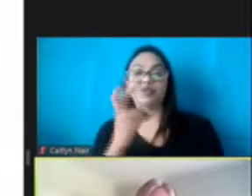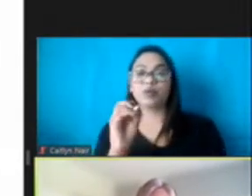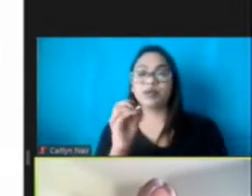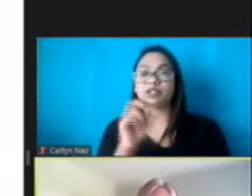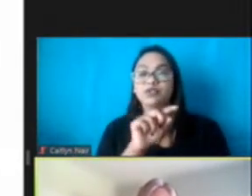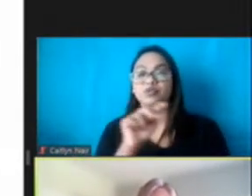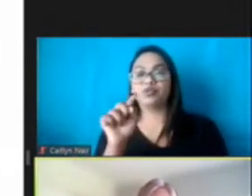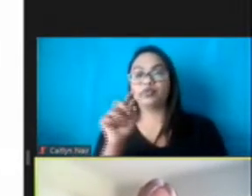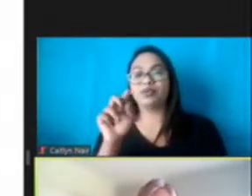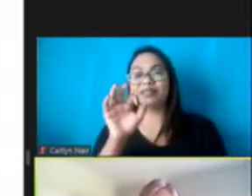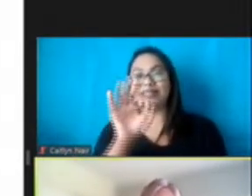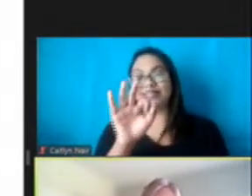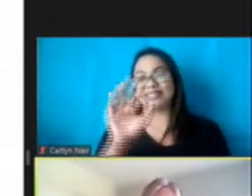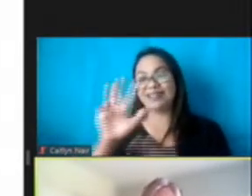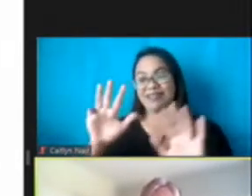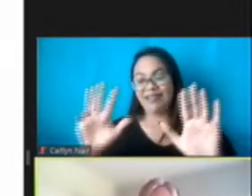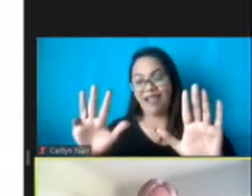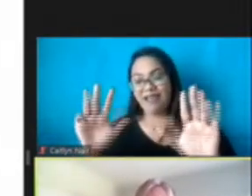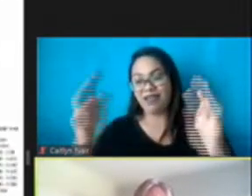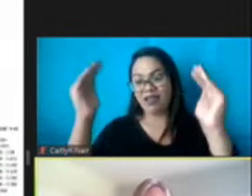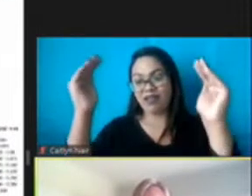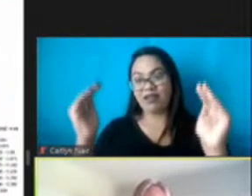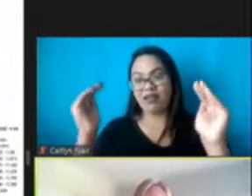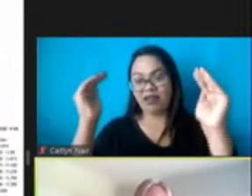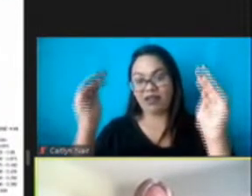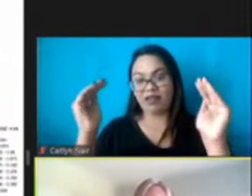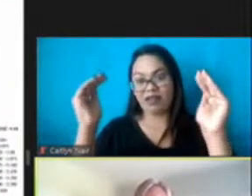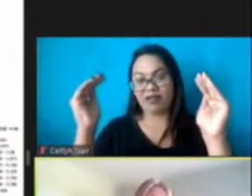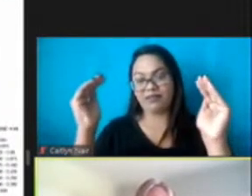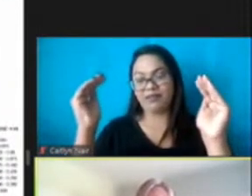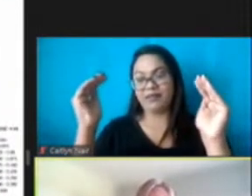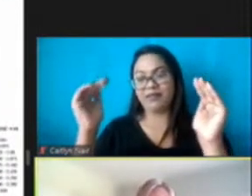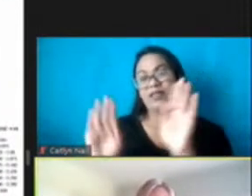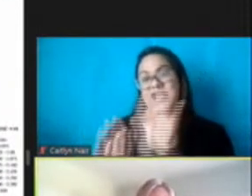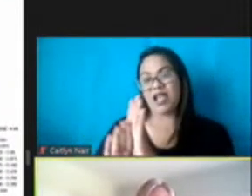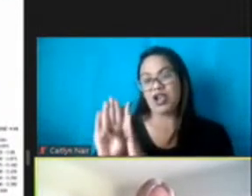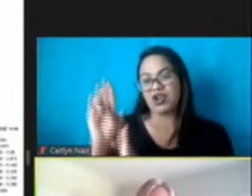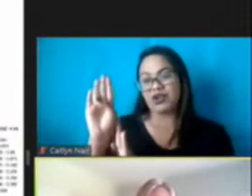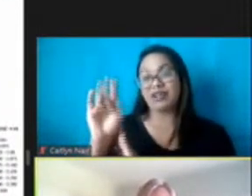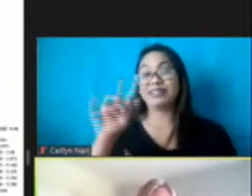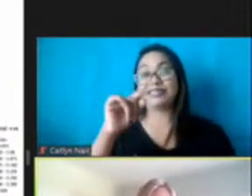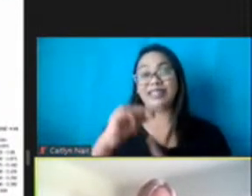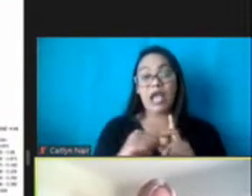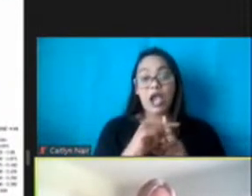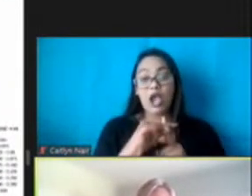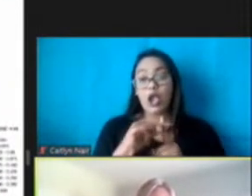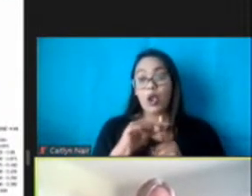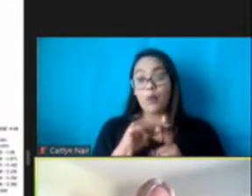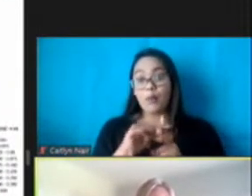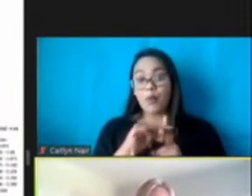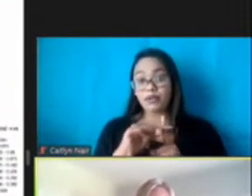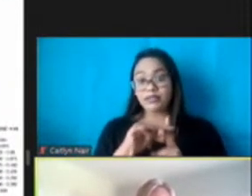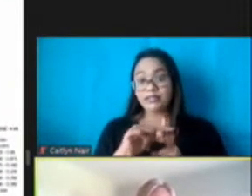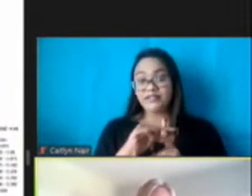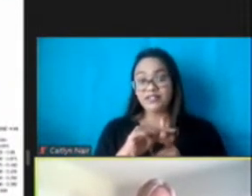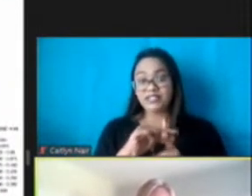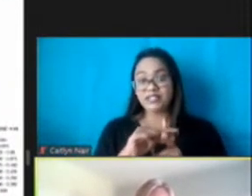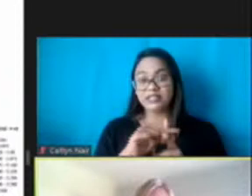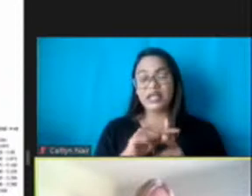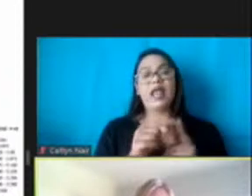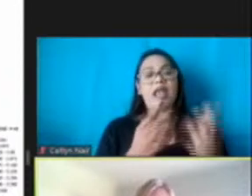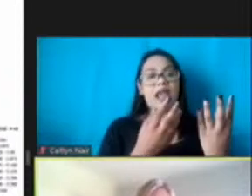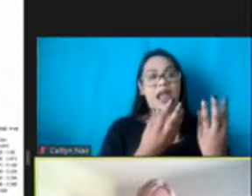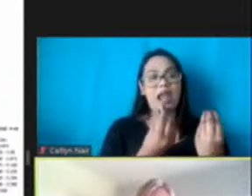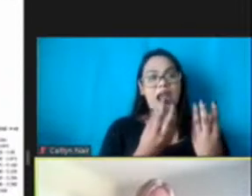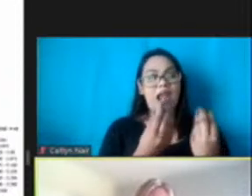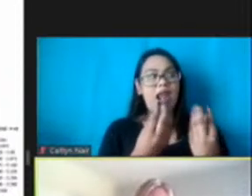and 40 to 59-year-olds. In terms of the percent positivity, which remember is the number of positives out